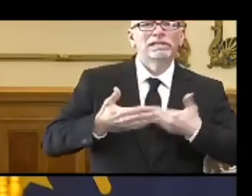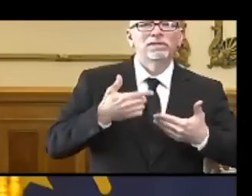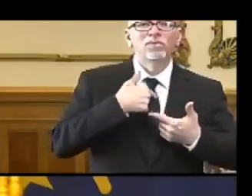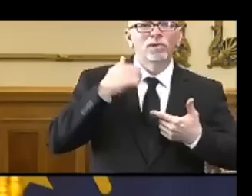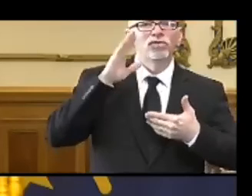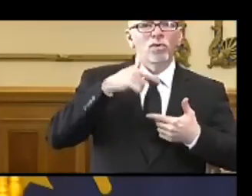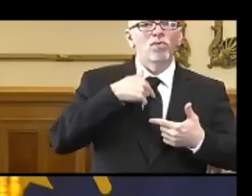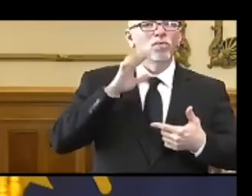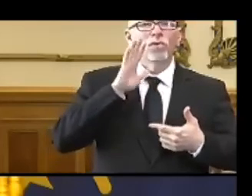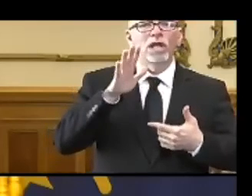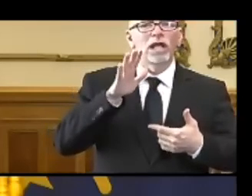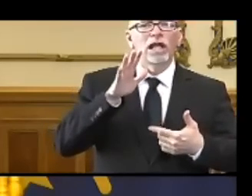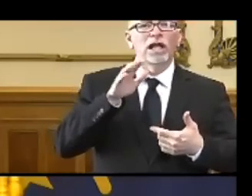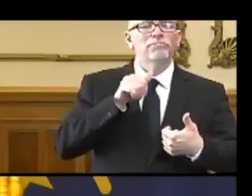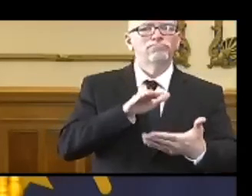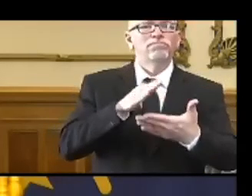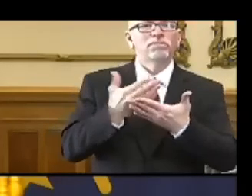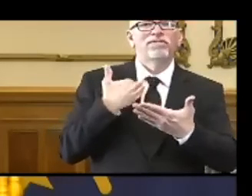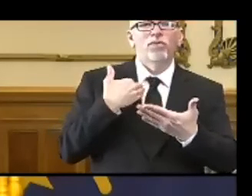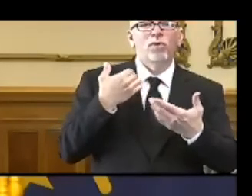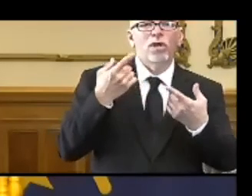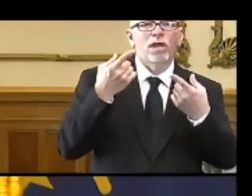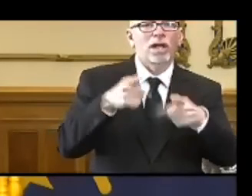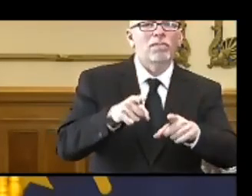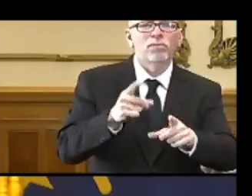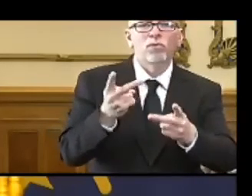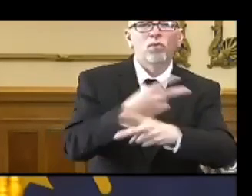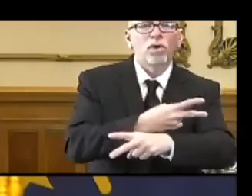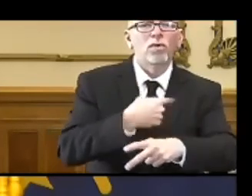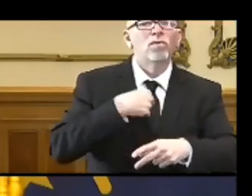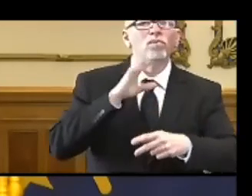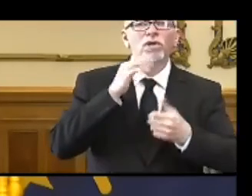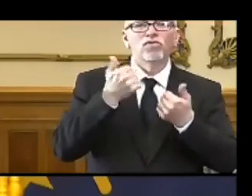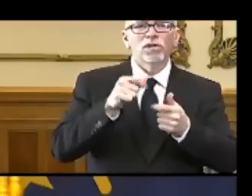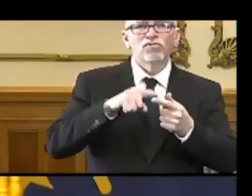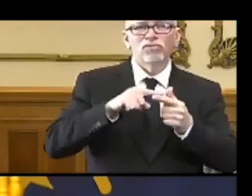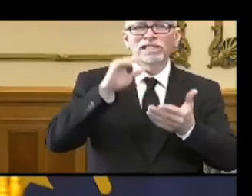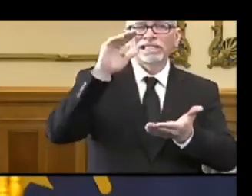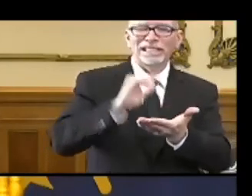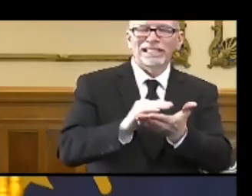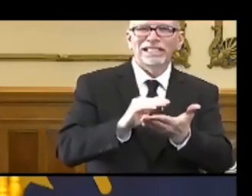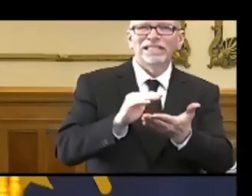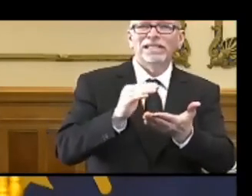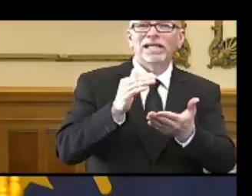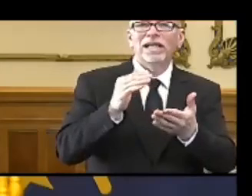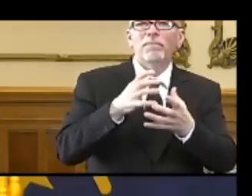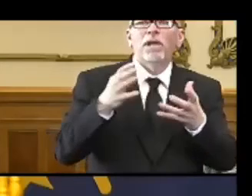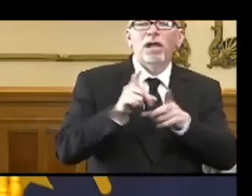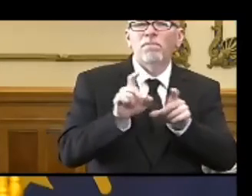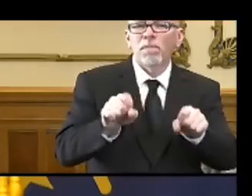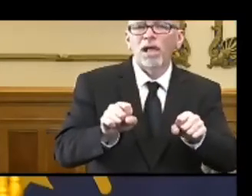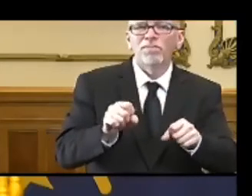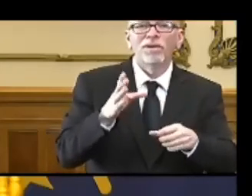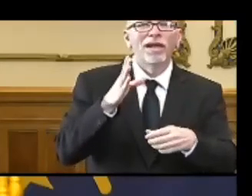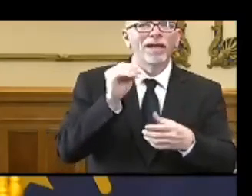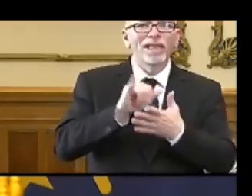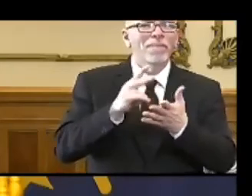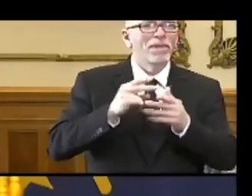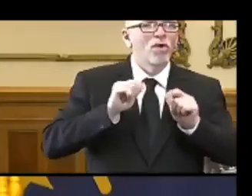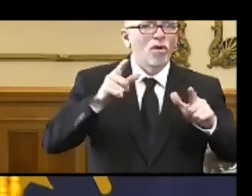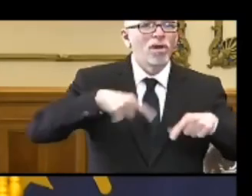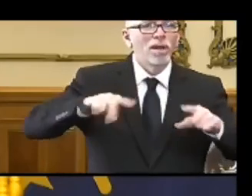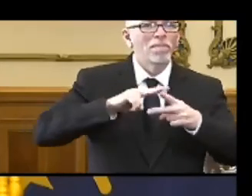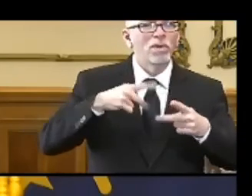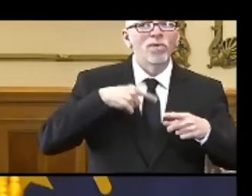we're coming at this, and we're going to get in it quick, and we're going to get out as quick as humanly possible. That means all of us. And that means staying